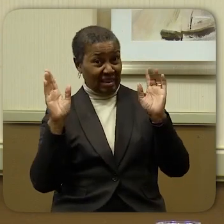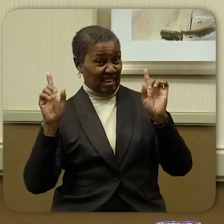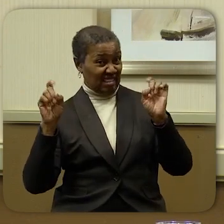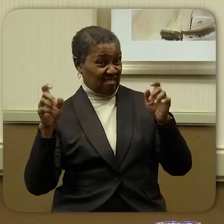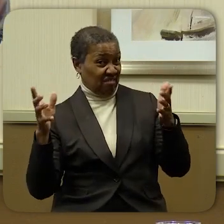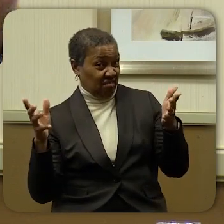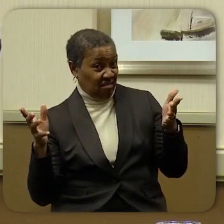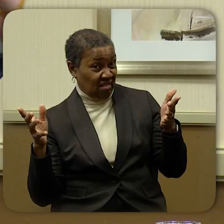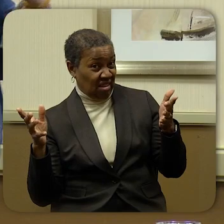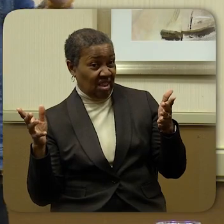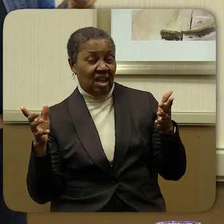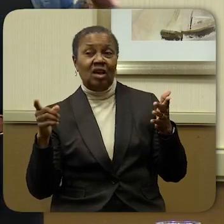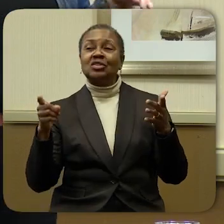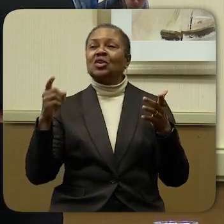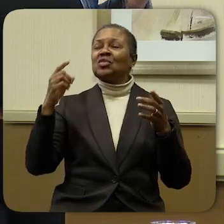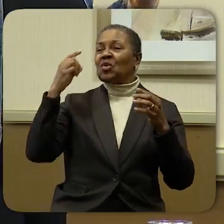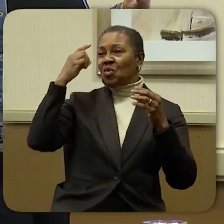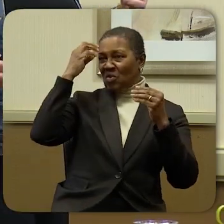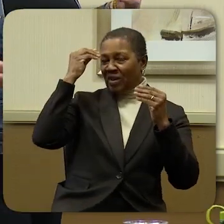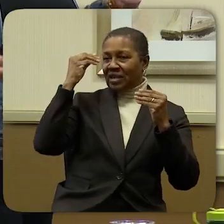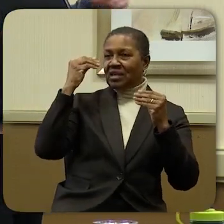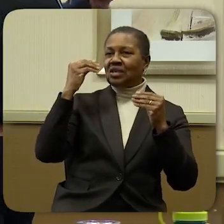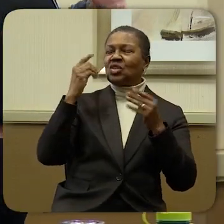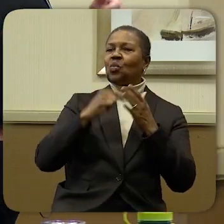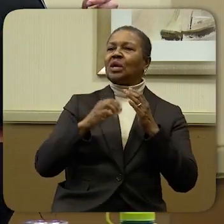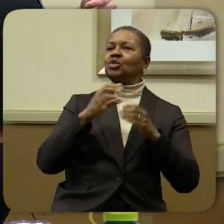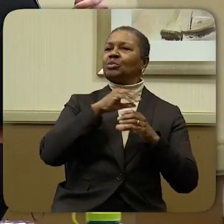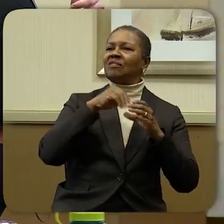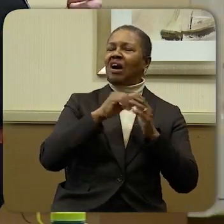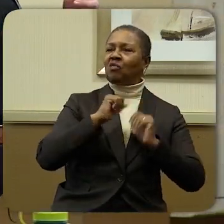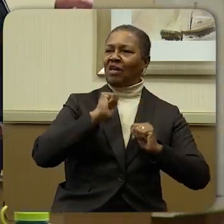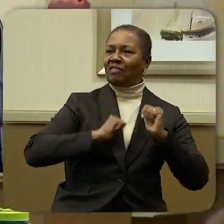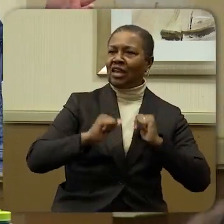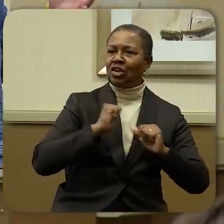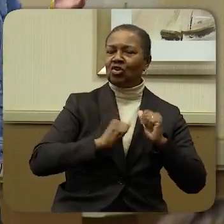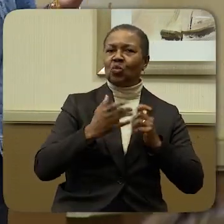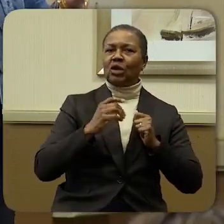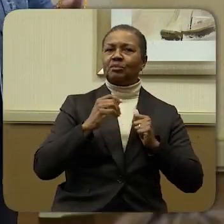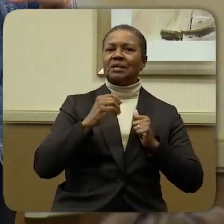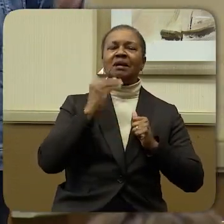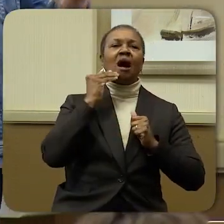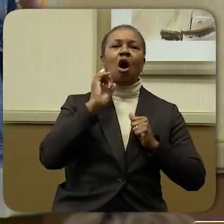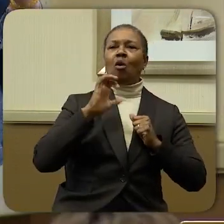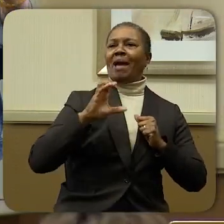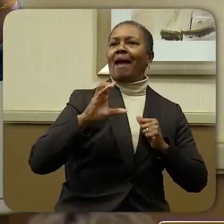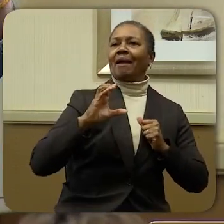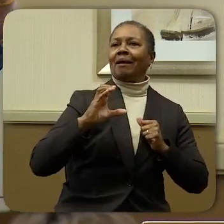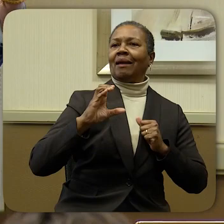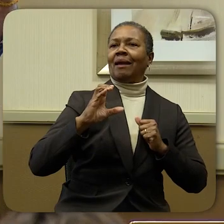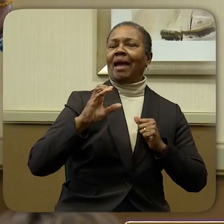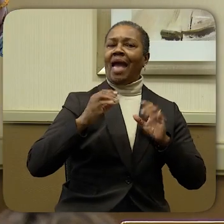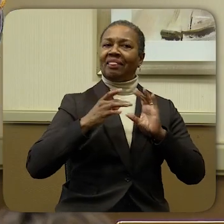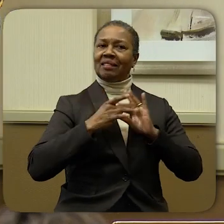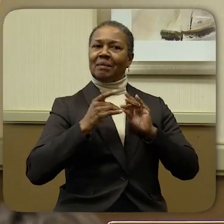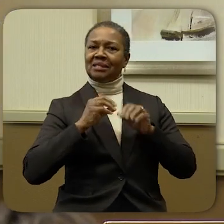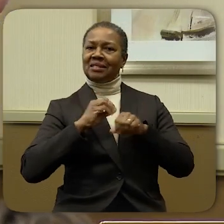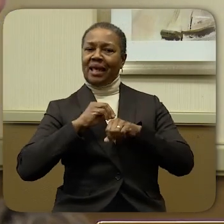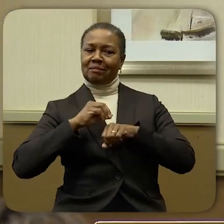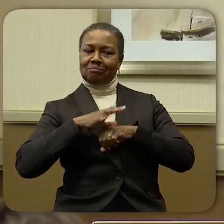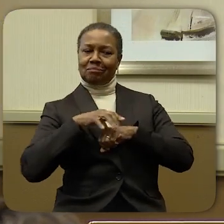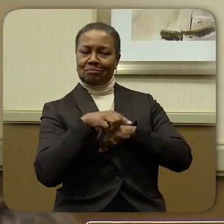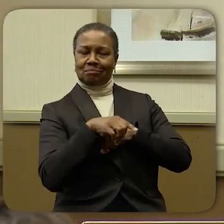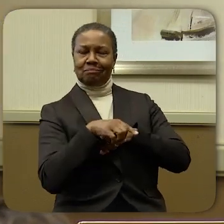Yeah, so you're reflecting about like wanting to do theater, wanting to do home ec, and then the messages that people send. And